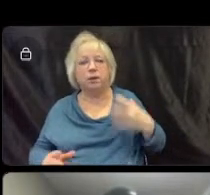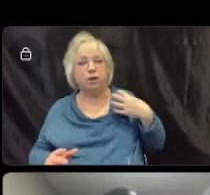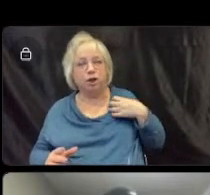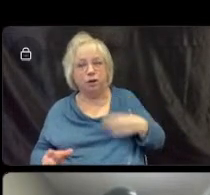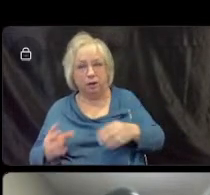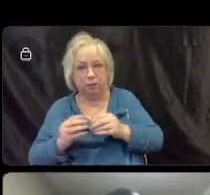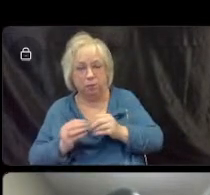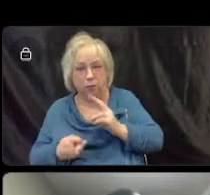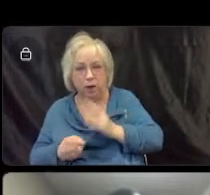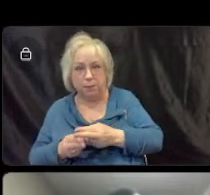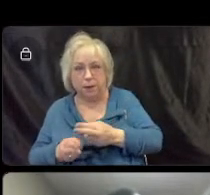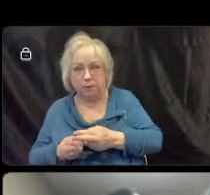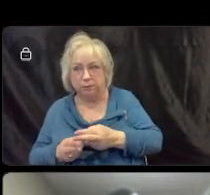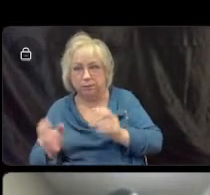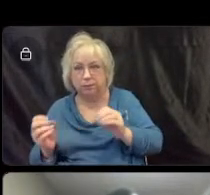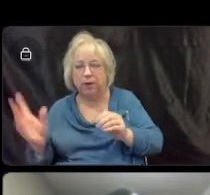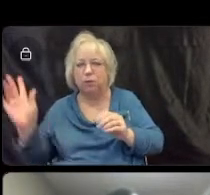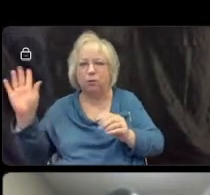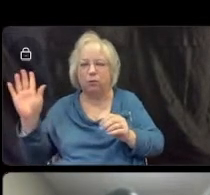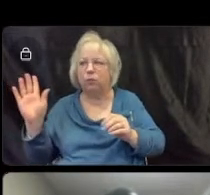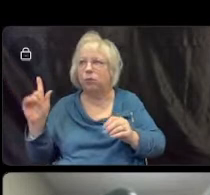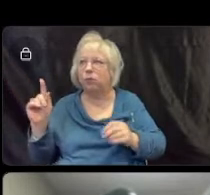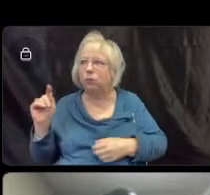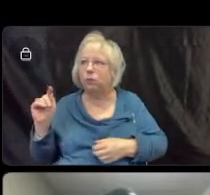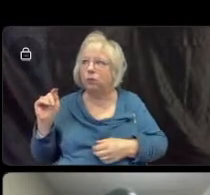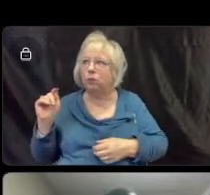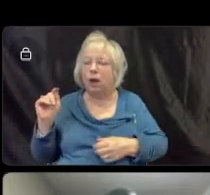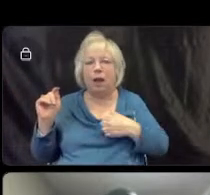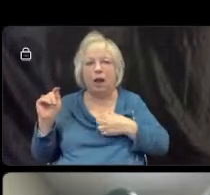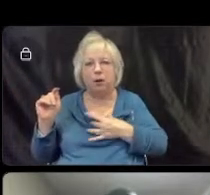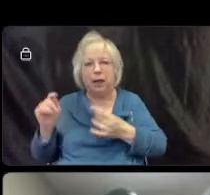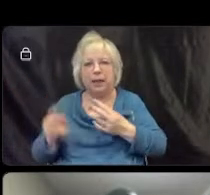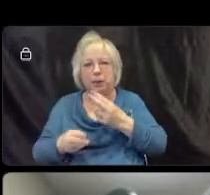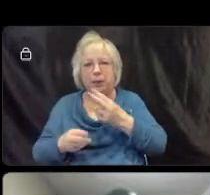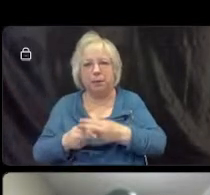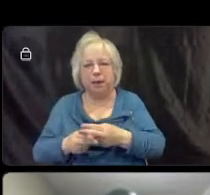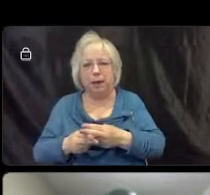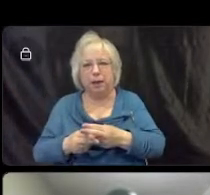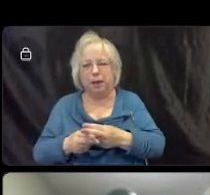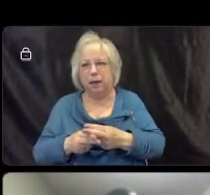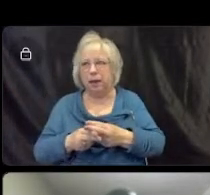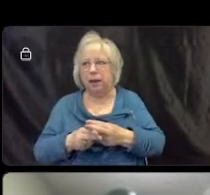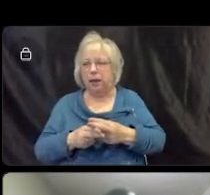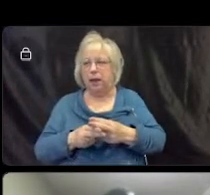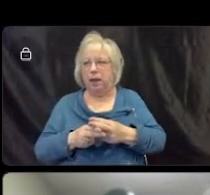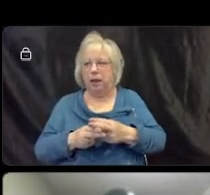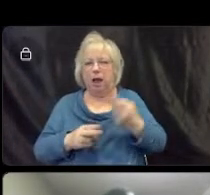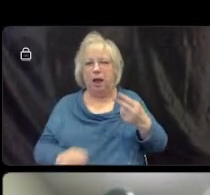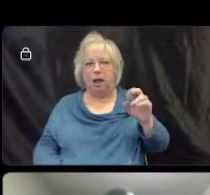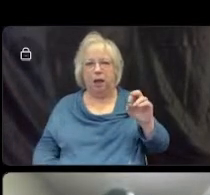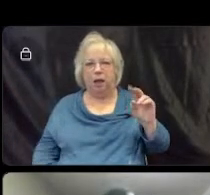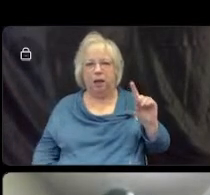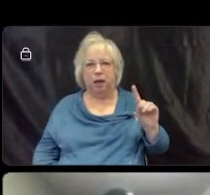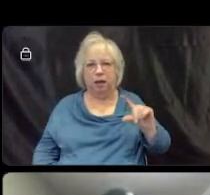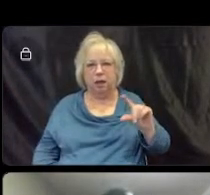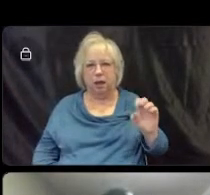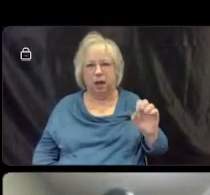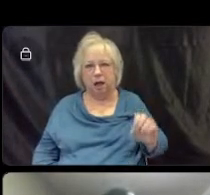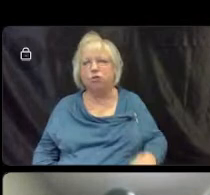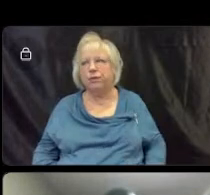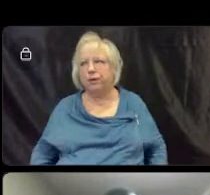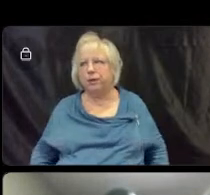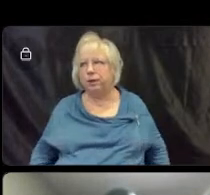All right, all those. I would like to nominate Kat Hodge. Kat Hodge.